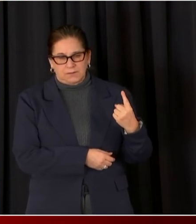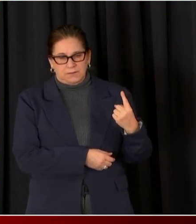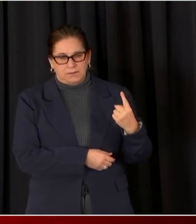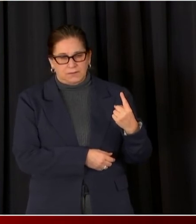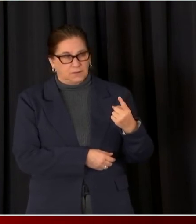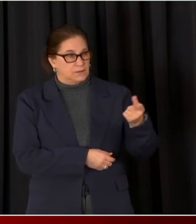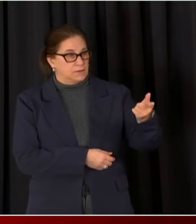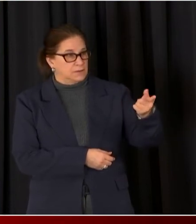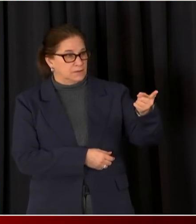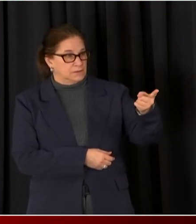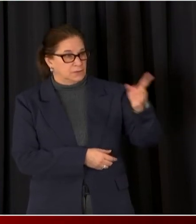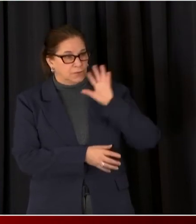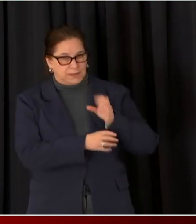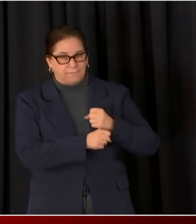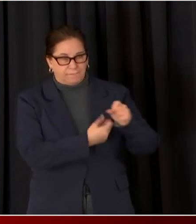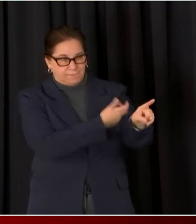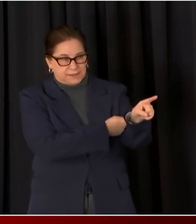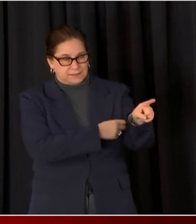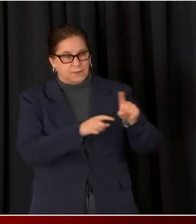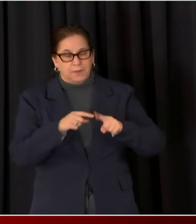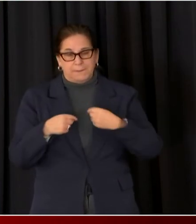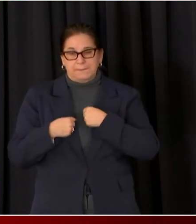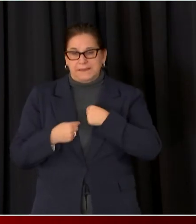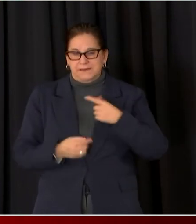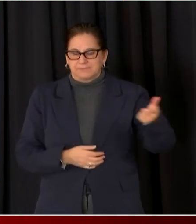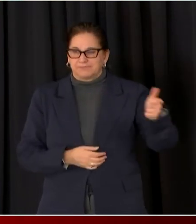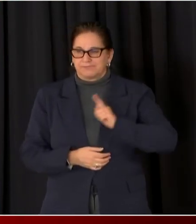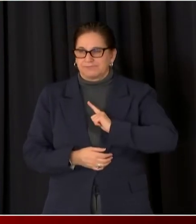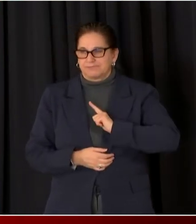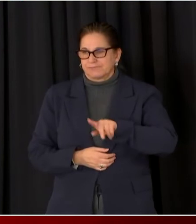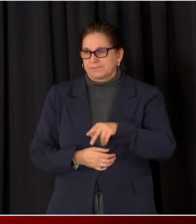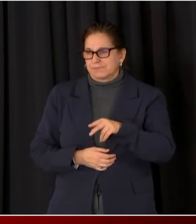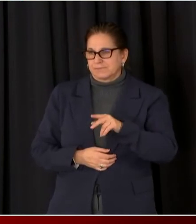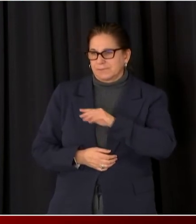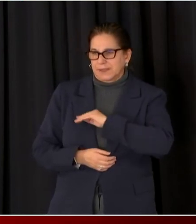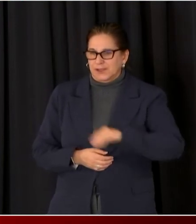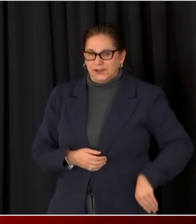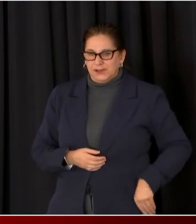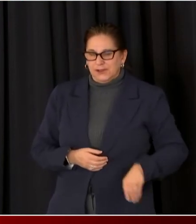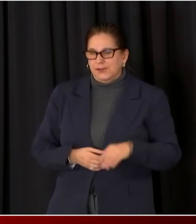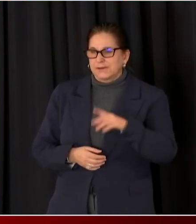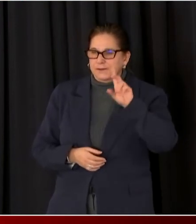Yes. I know this is repetitious. How many people are in that first group?